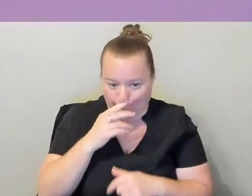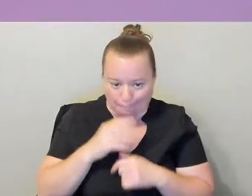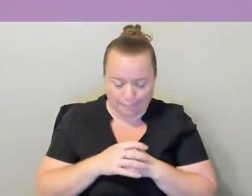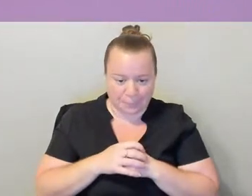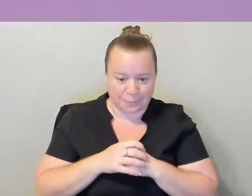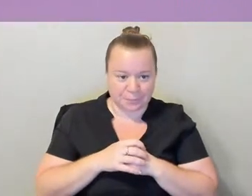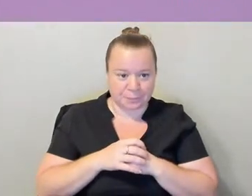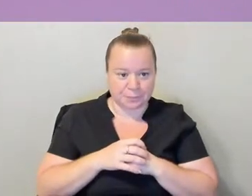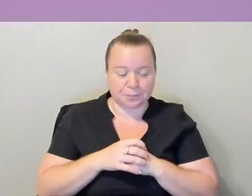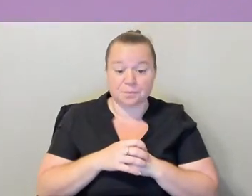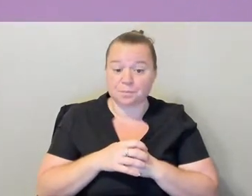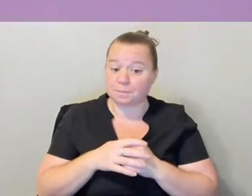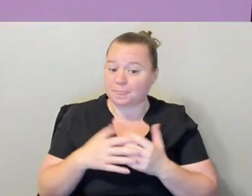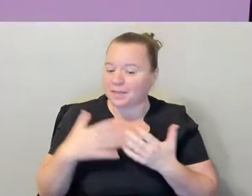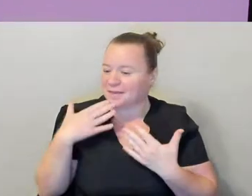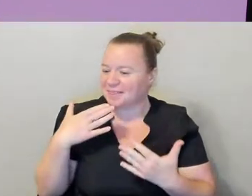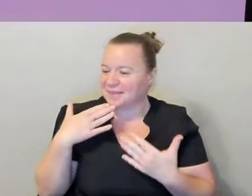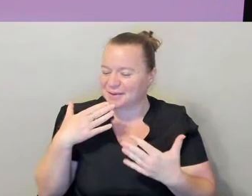Thank you.